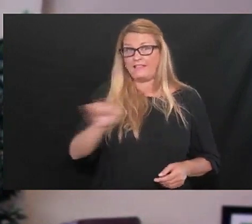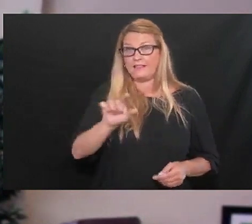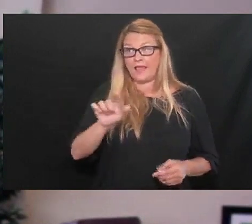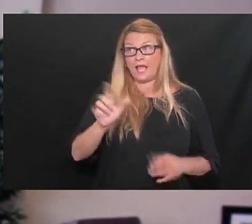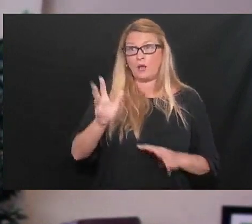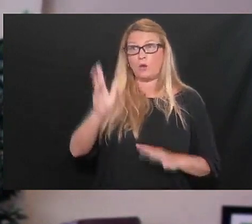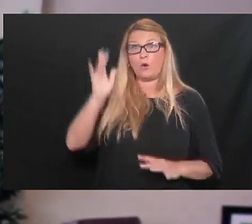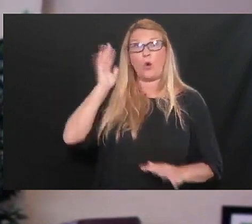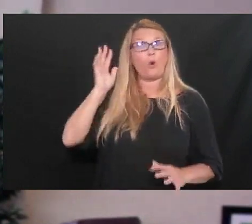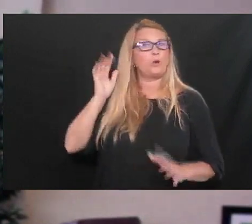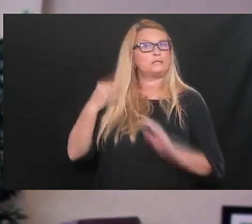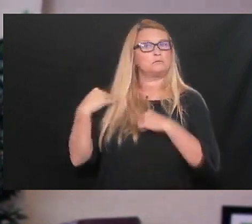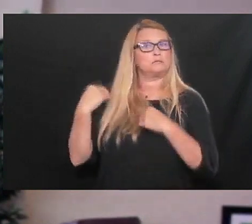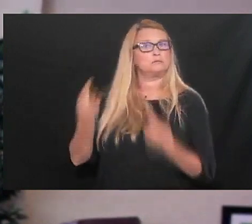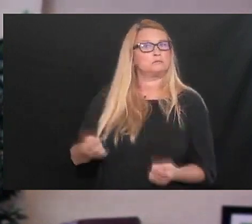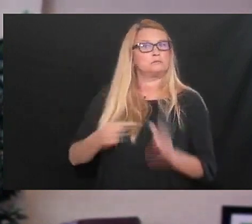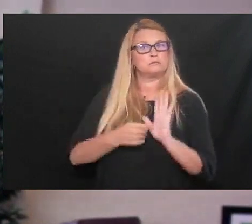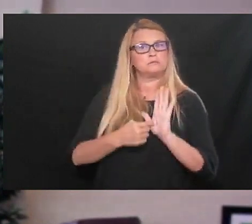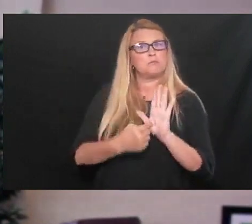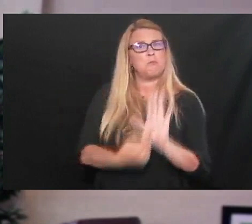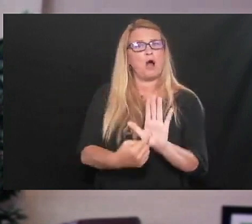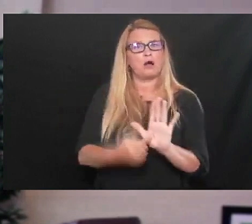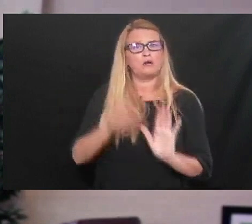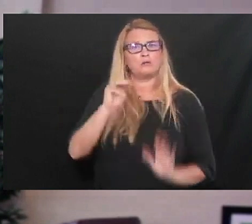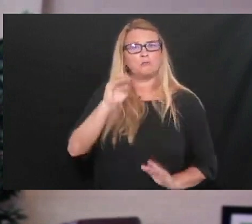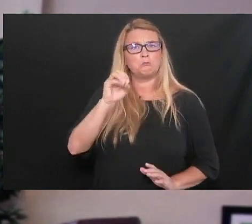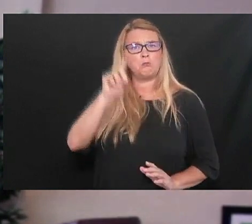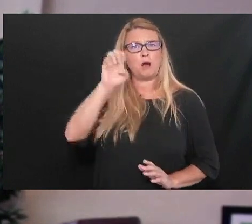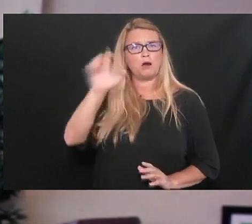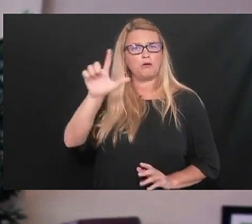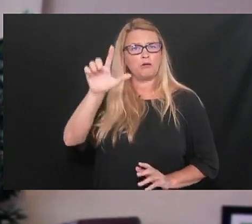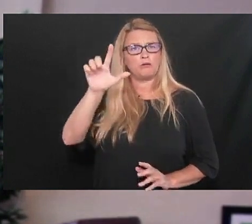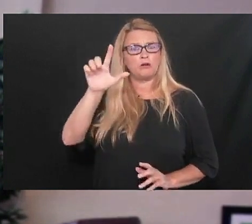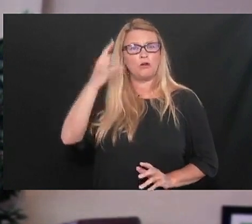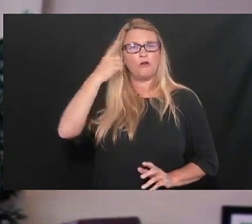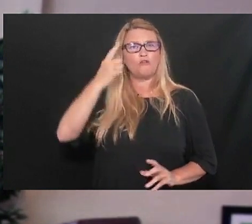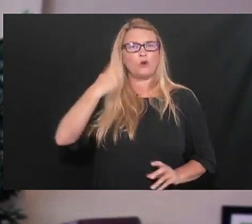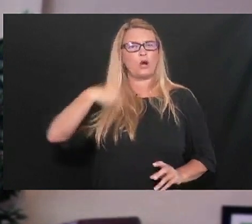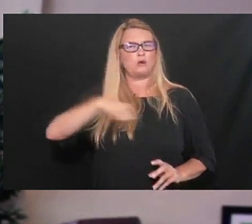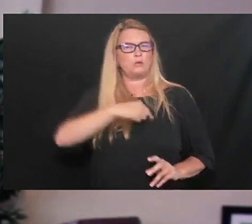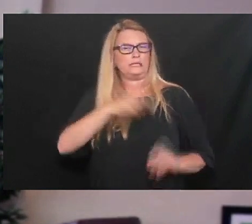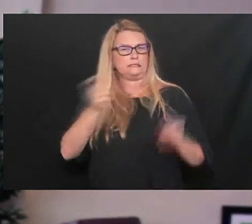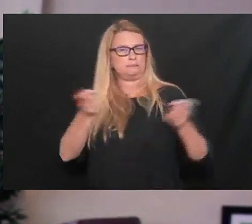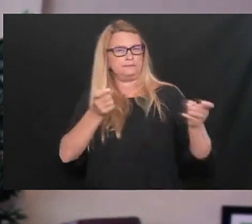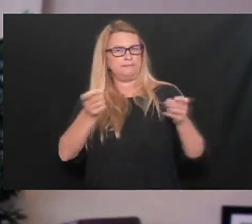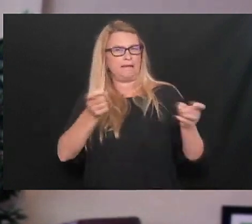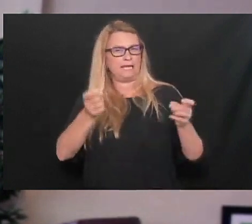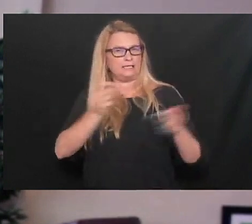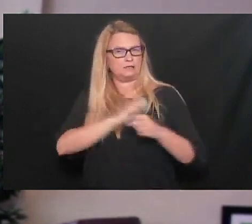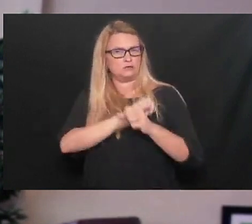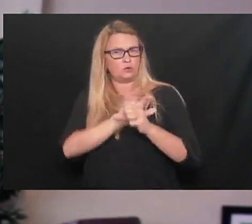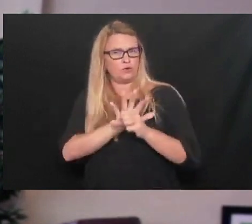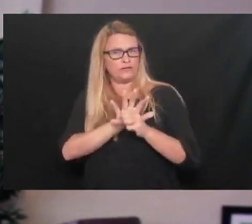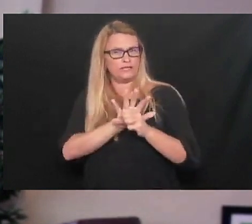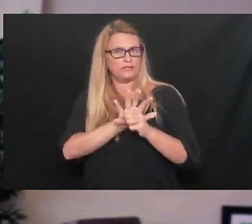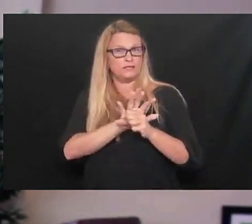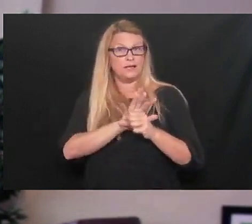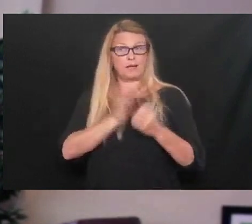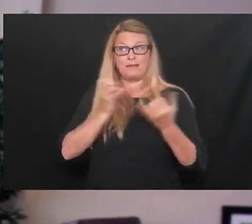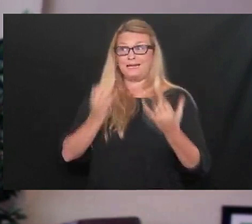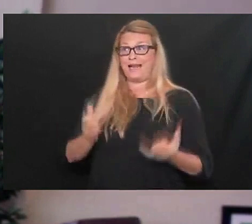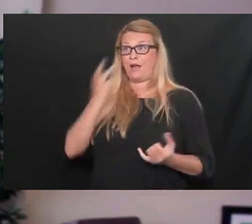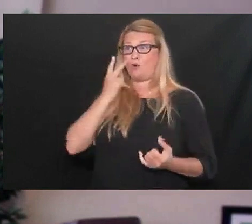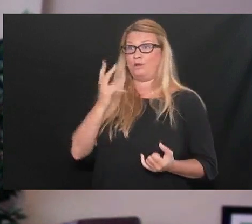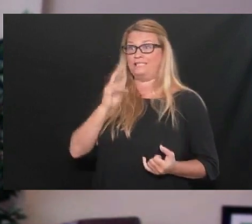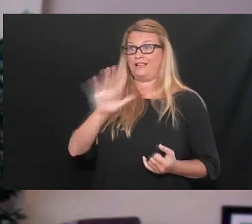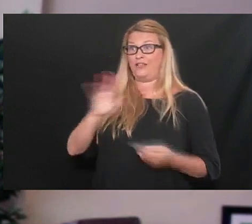for vaccination and the model for how to control COVID-19 in the world, has now seen their rates become one